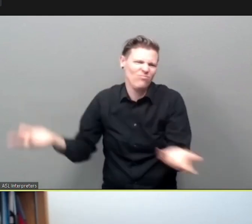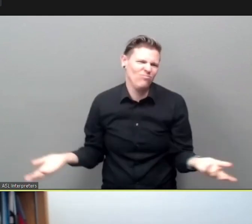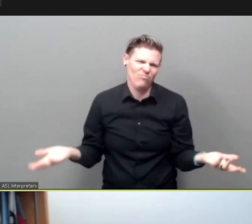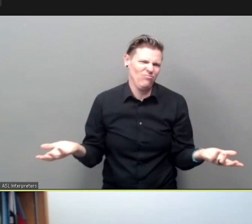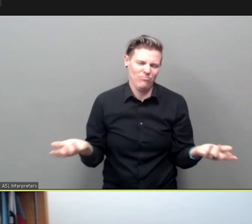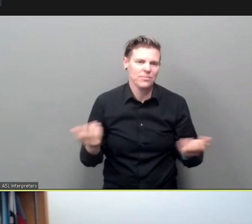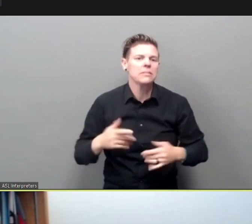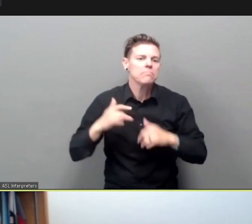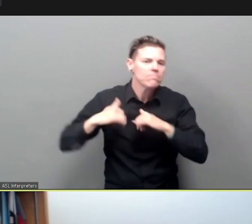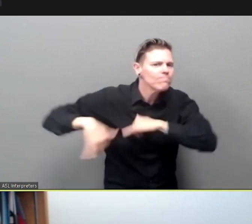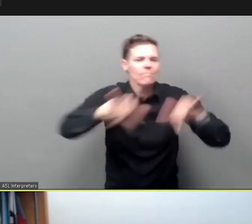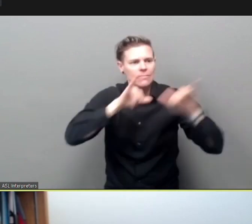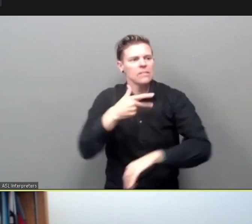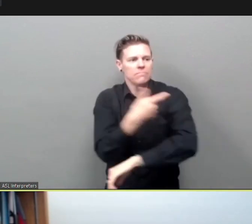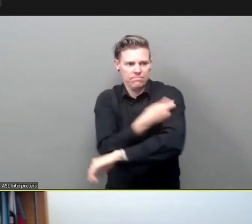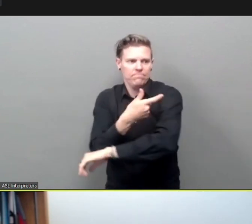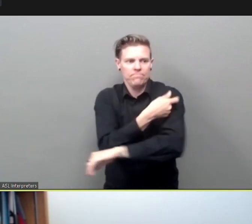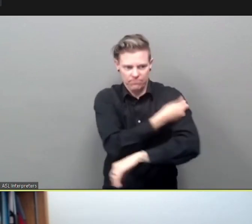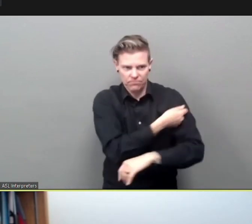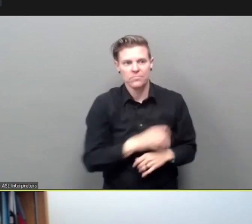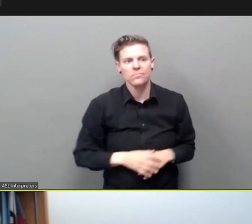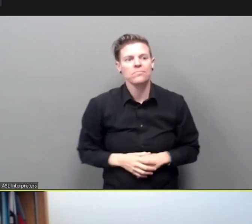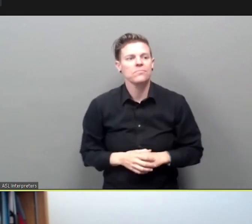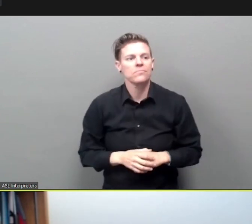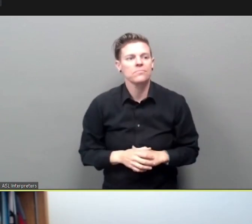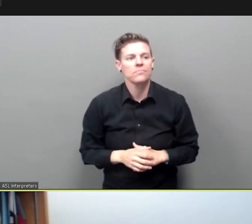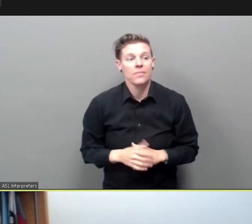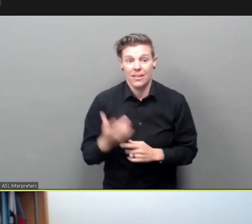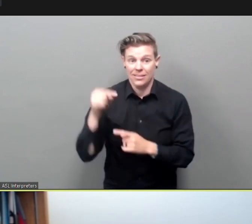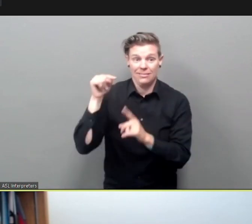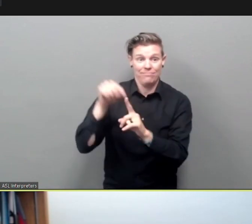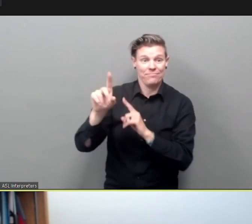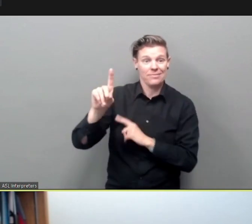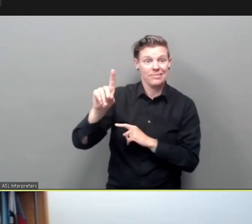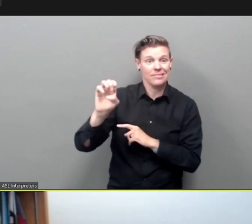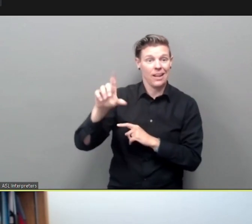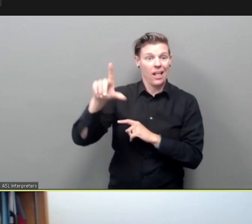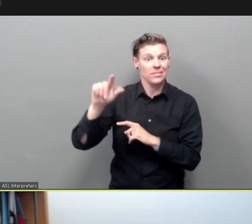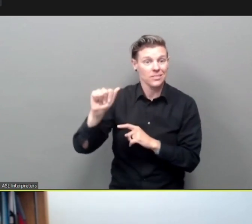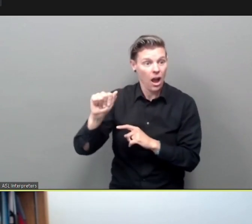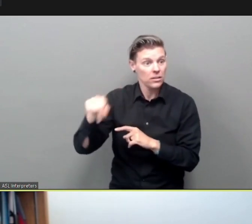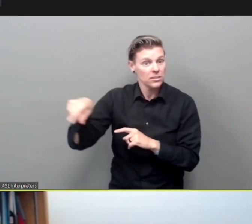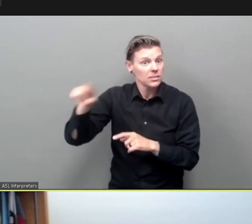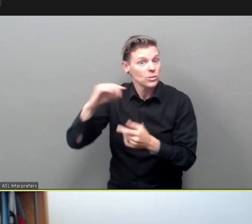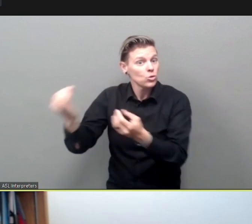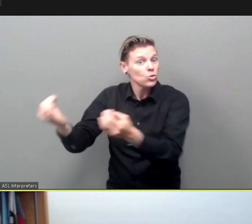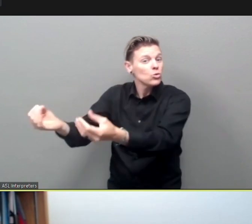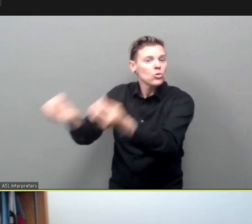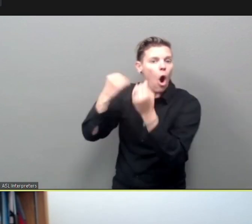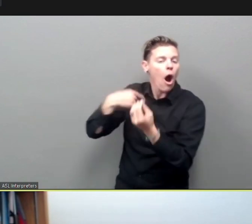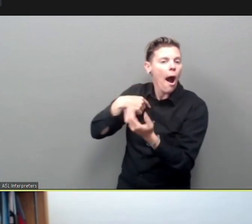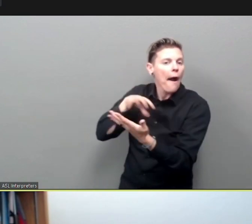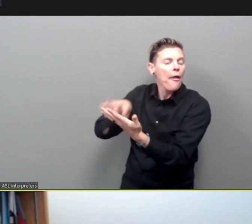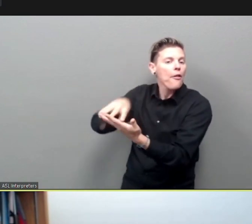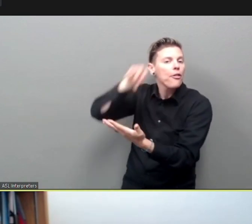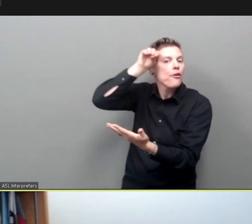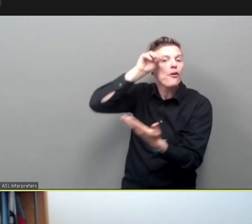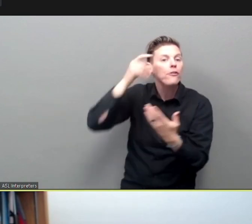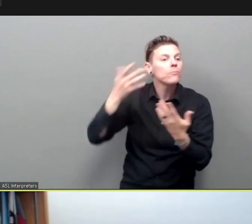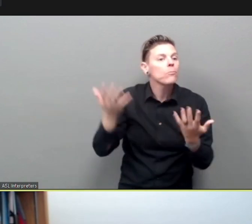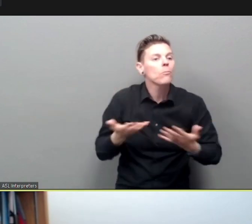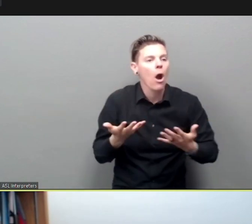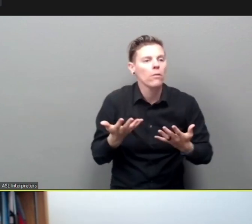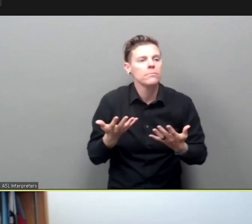taught us anything, it is a major lesson in humility over what we know and what we don't